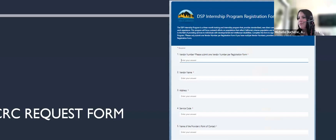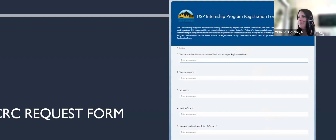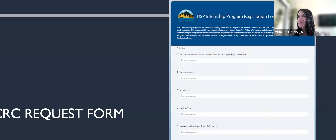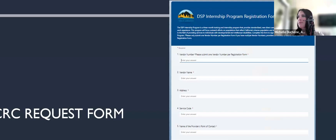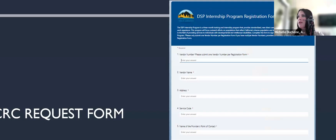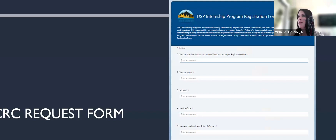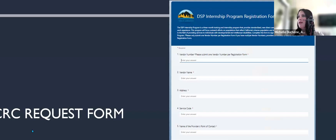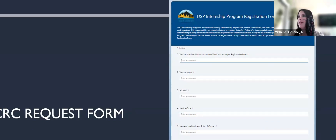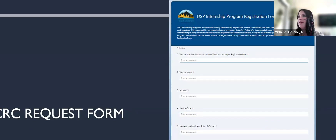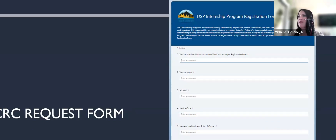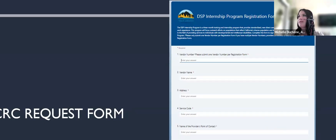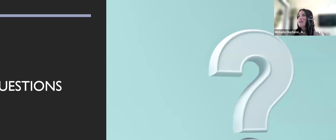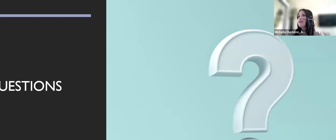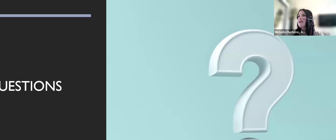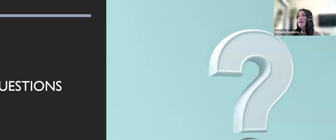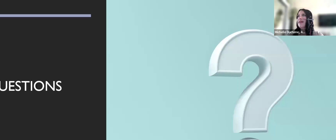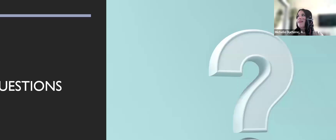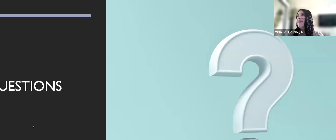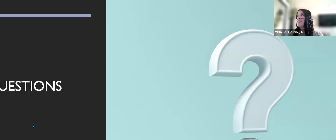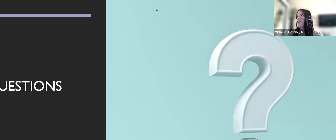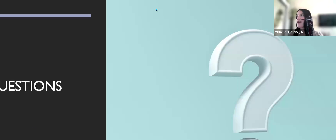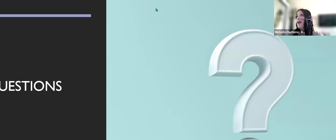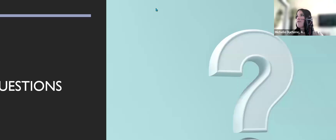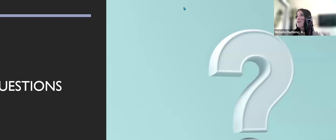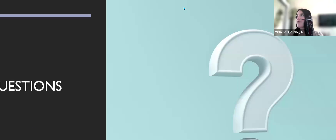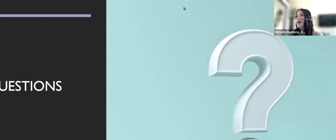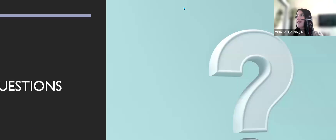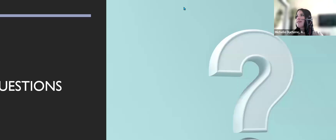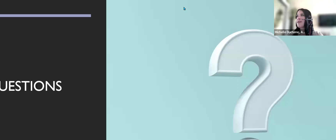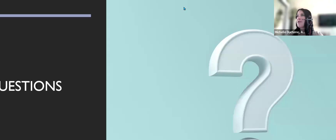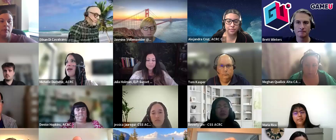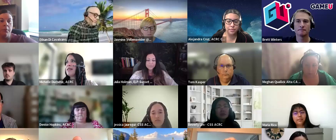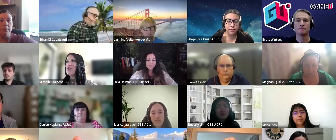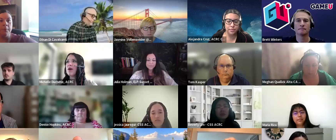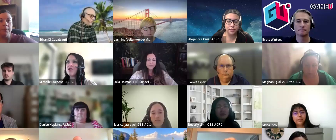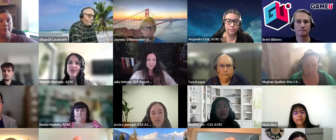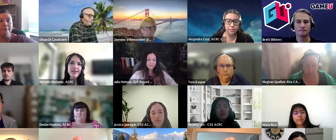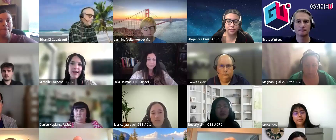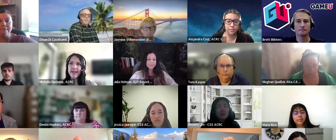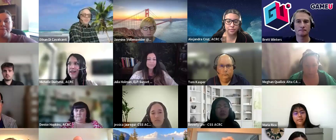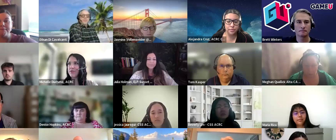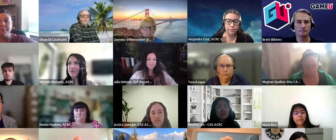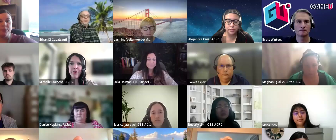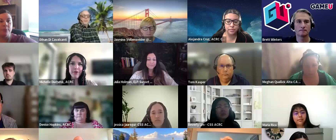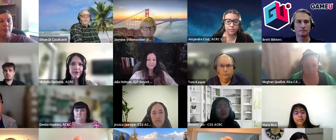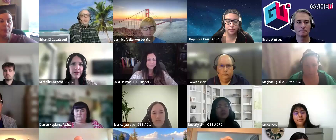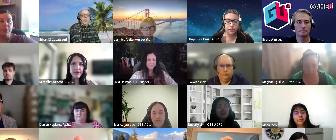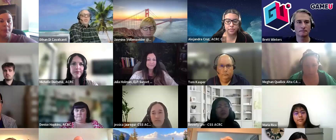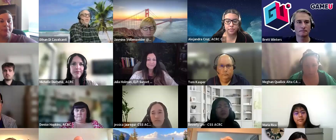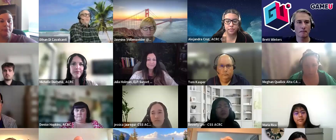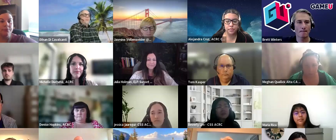programs. And that's all I have for you guys. Are there any questions that I can answer for